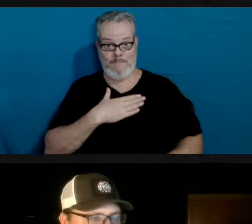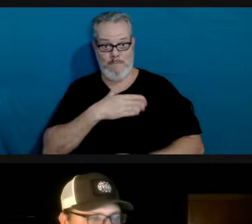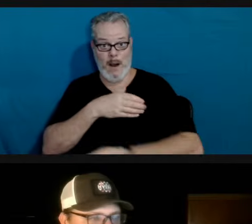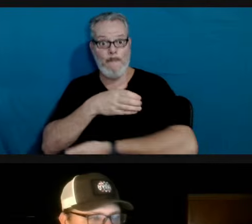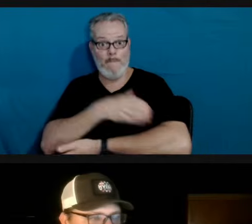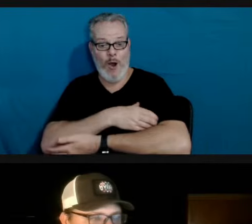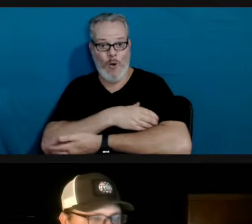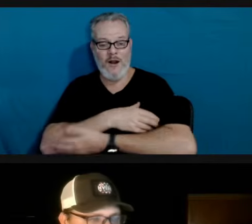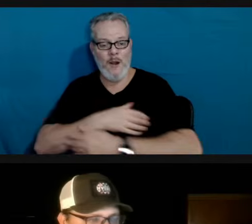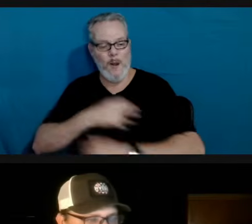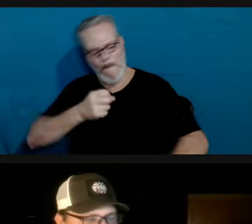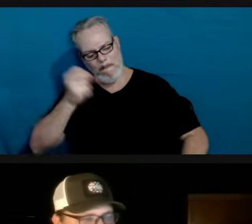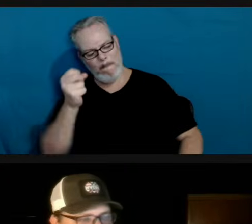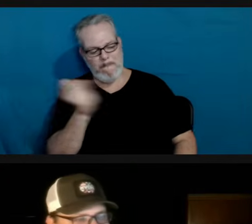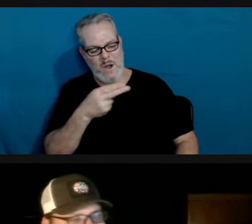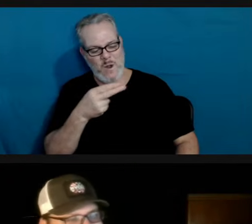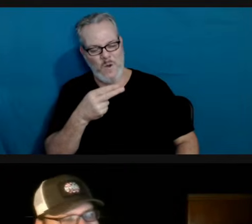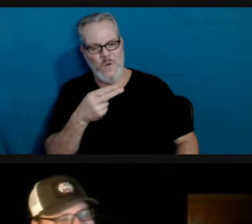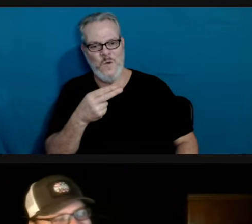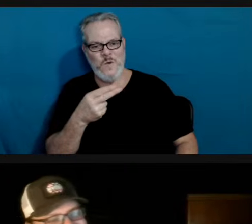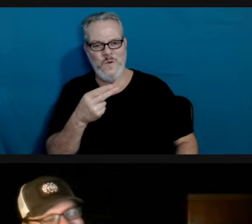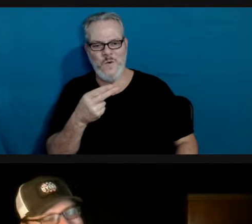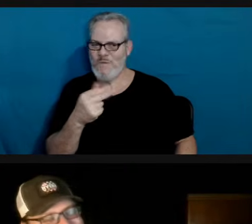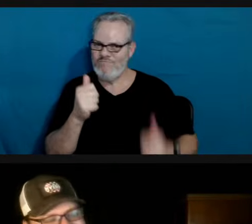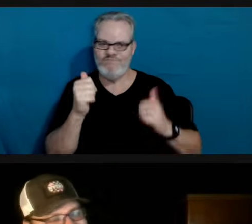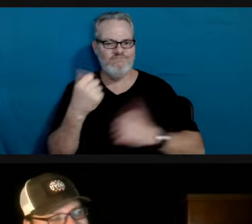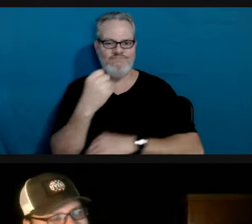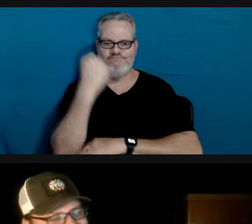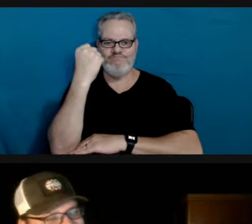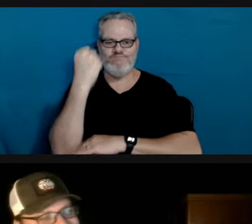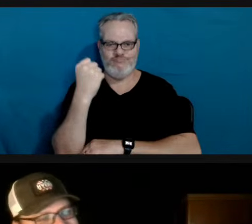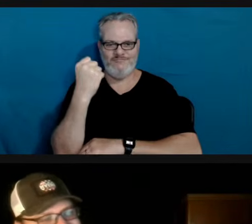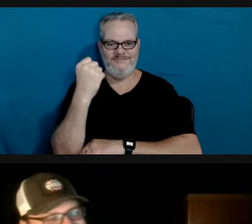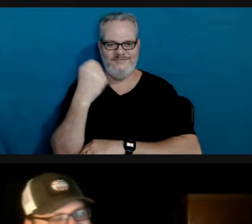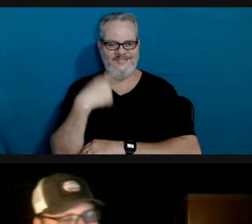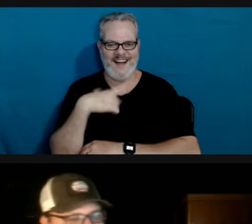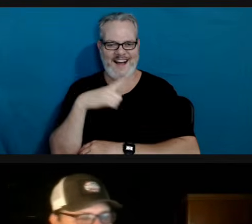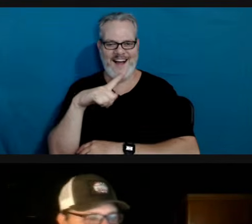won the prize. Yeah, we weren't sure who was going to be out longer.